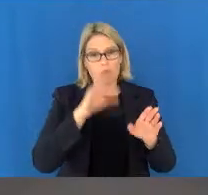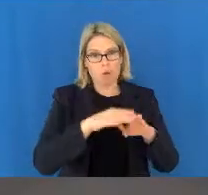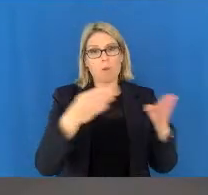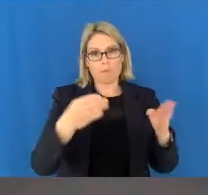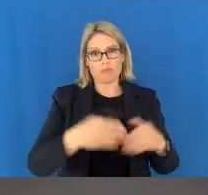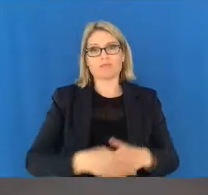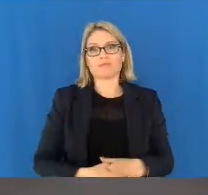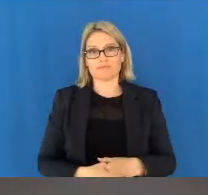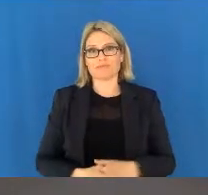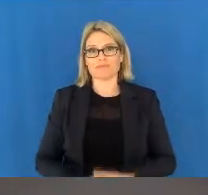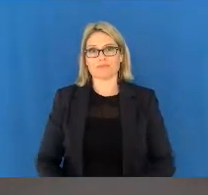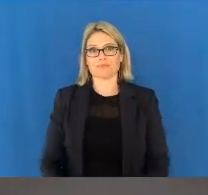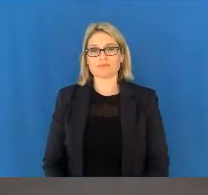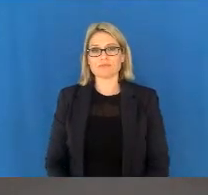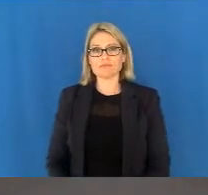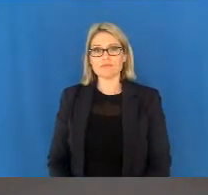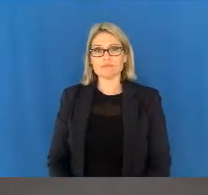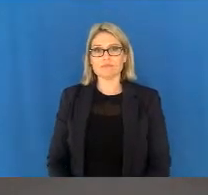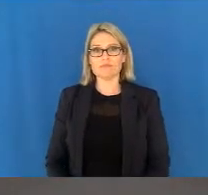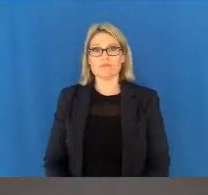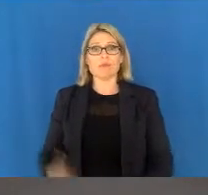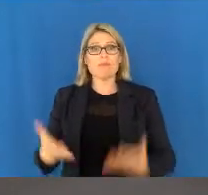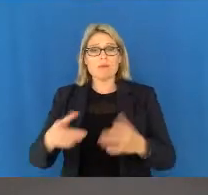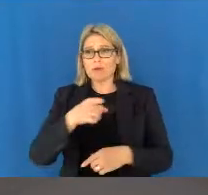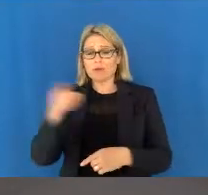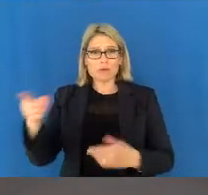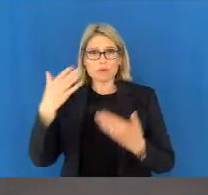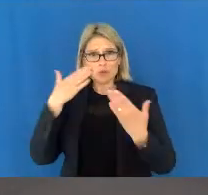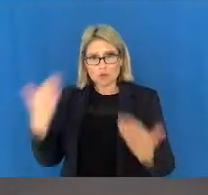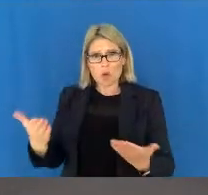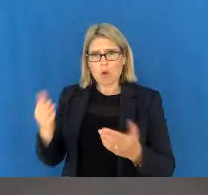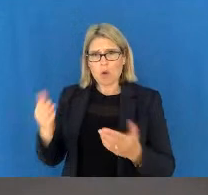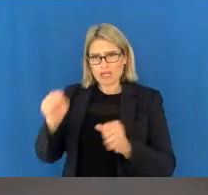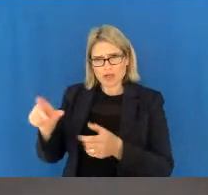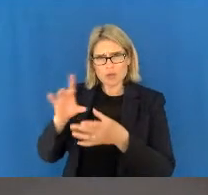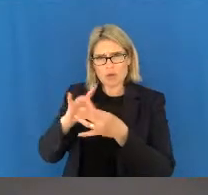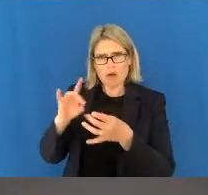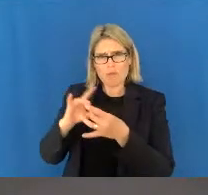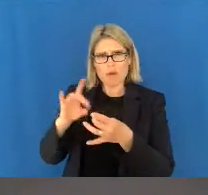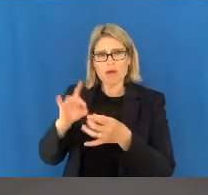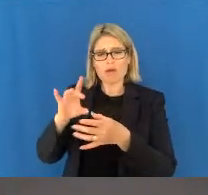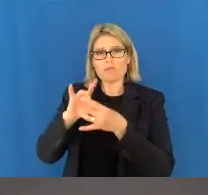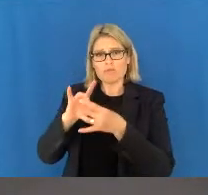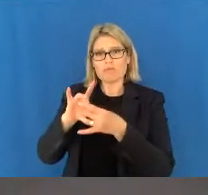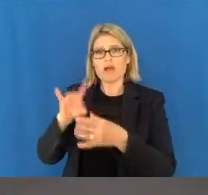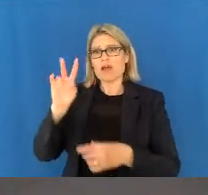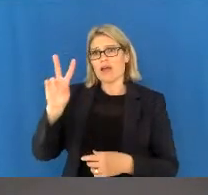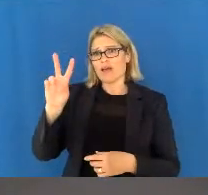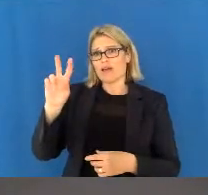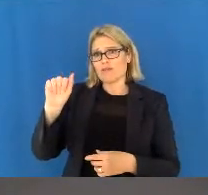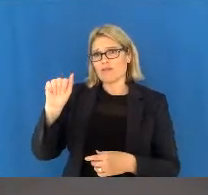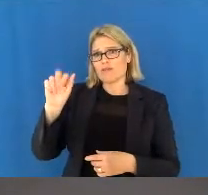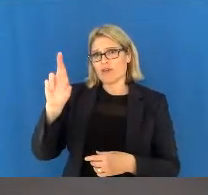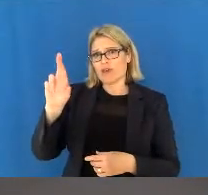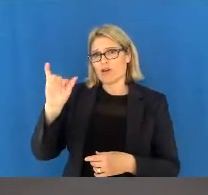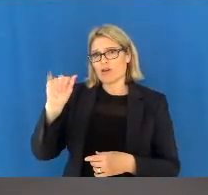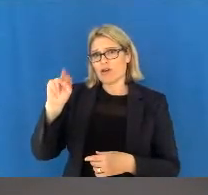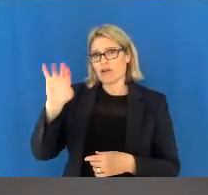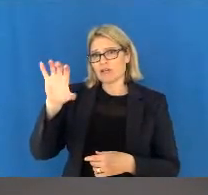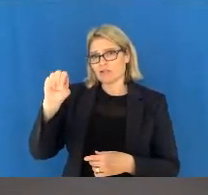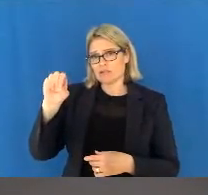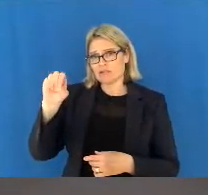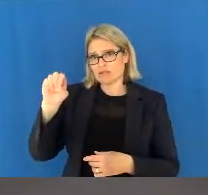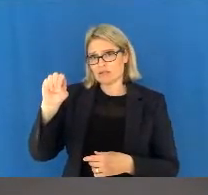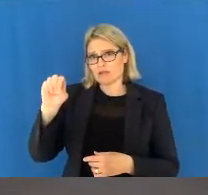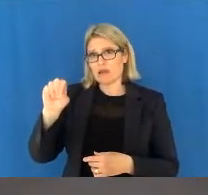Question which you guys don't know about is, can you comment about the variants and what we're seeing and what's sort of heading our